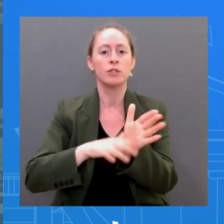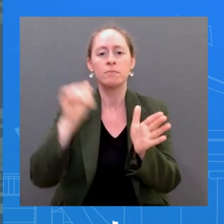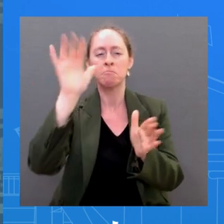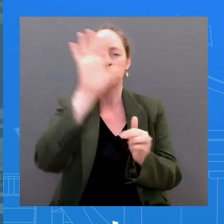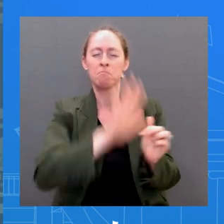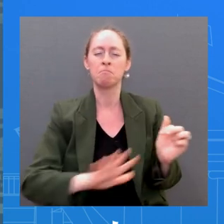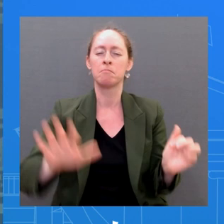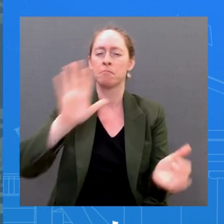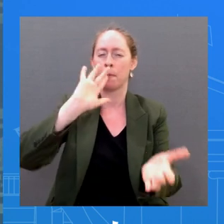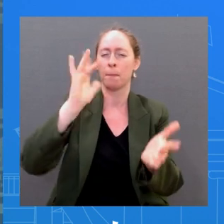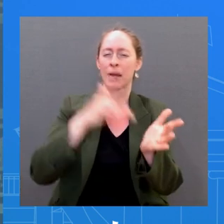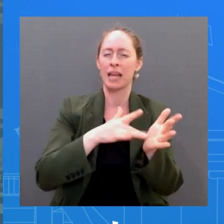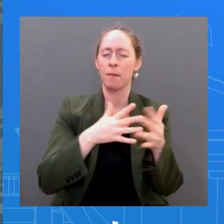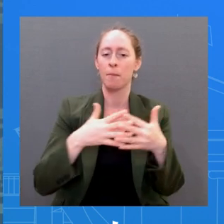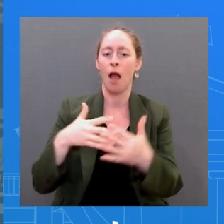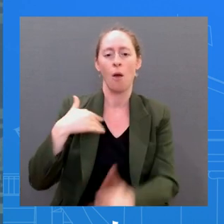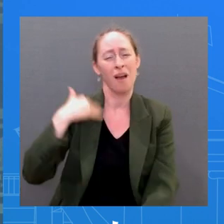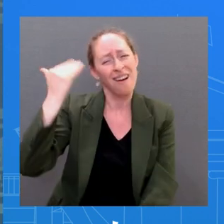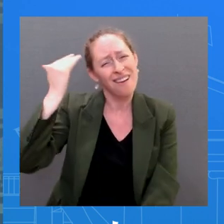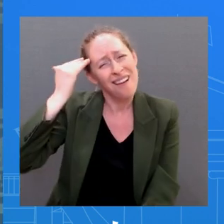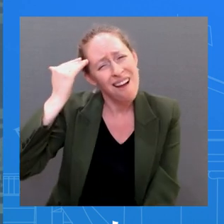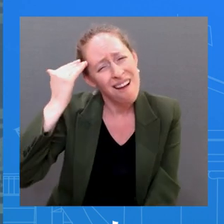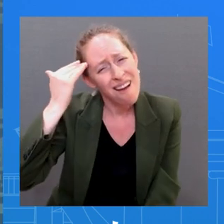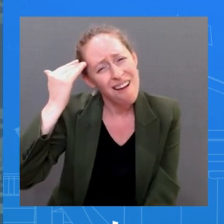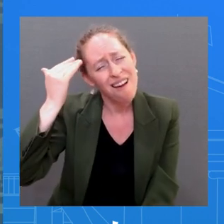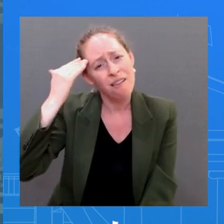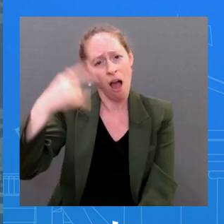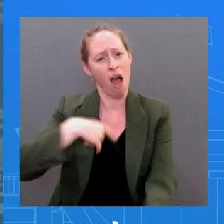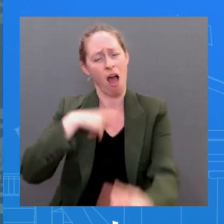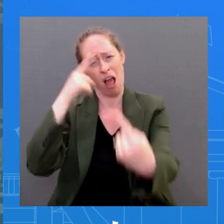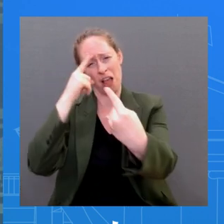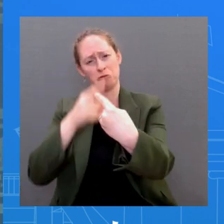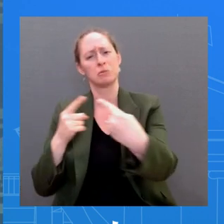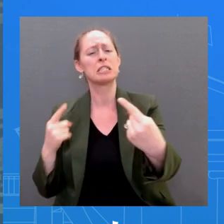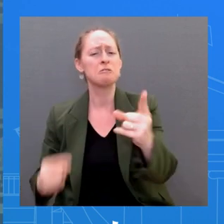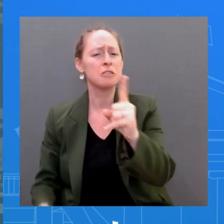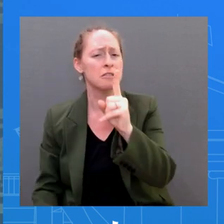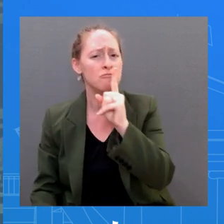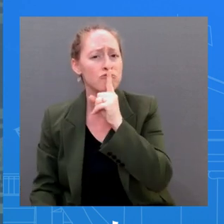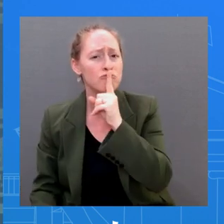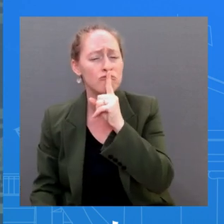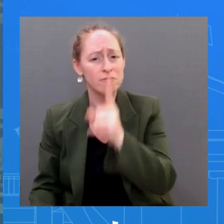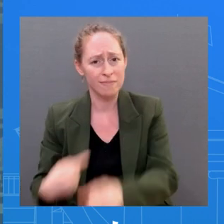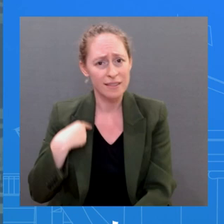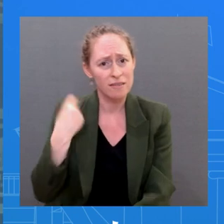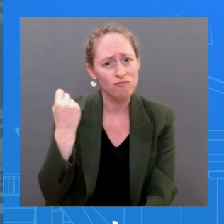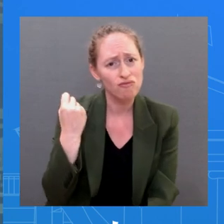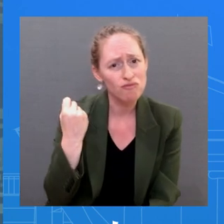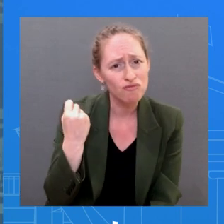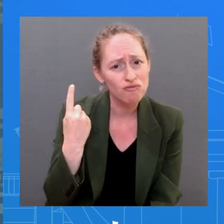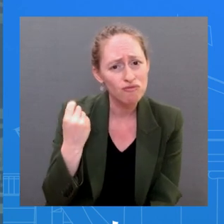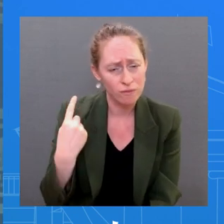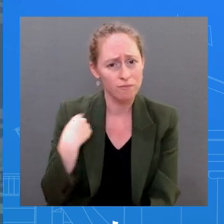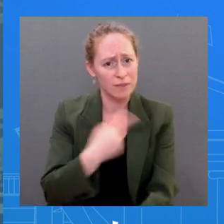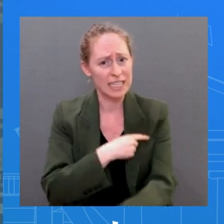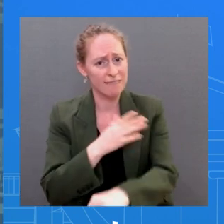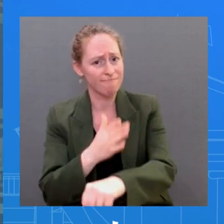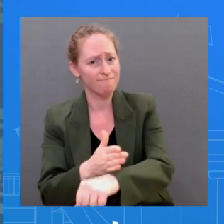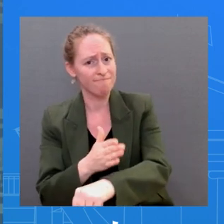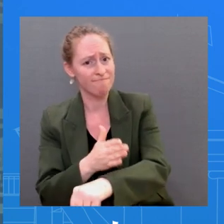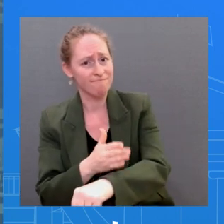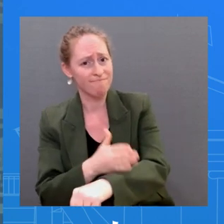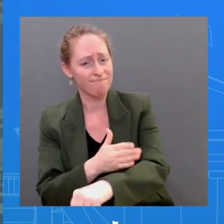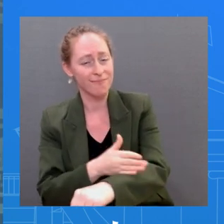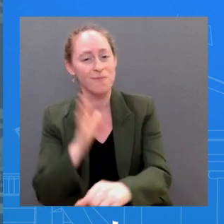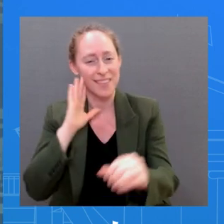disagreeing here. We know that there is more to do, and we're going to continue to do the work. Does the president have any plans to invite any